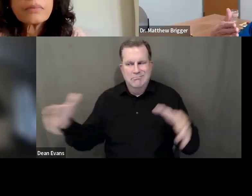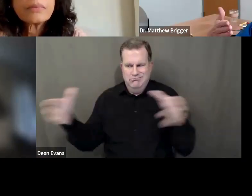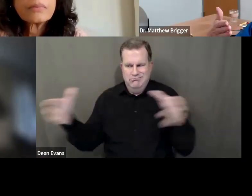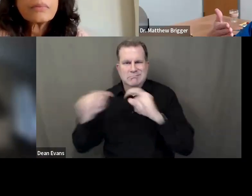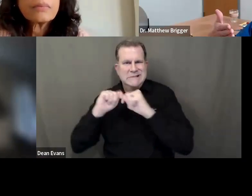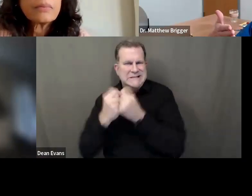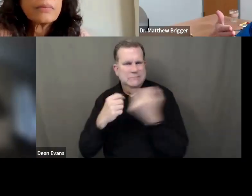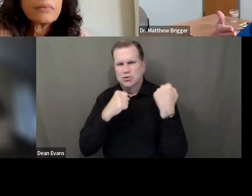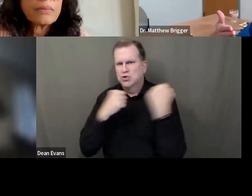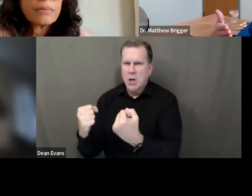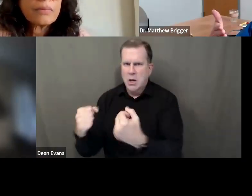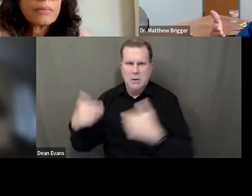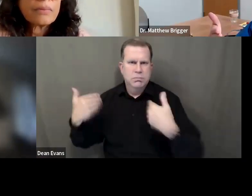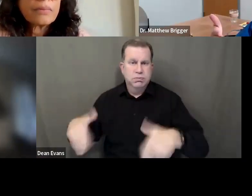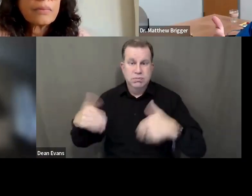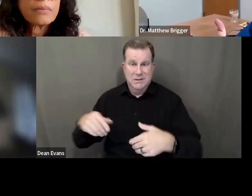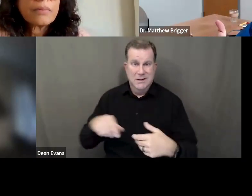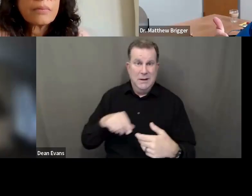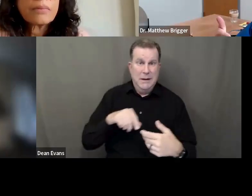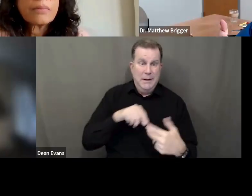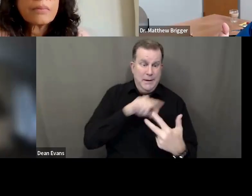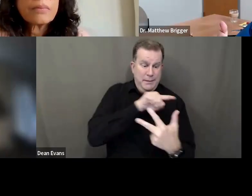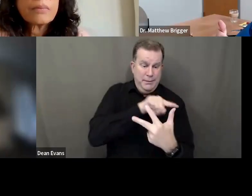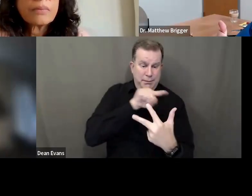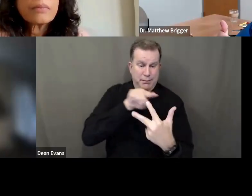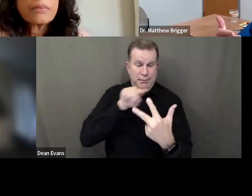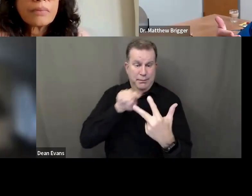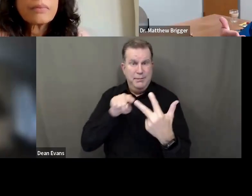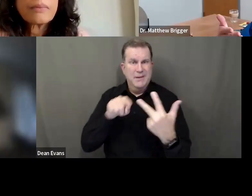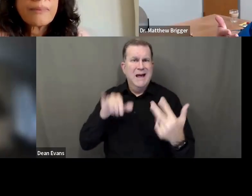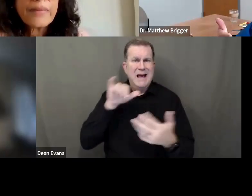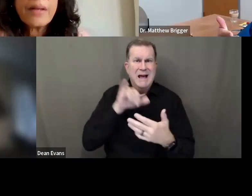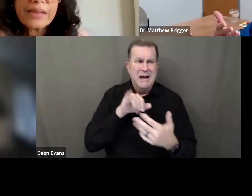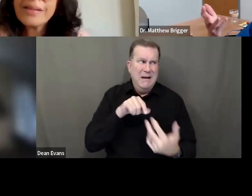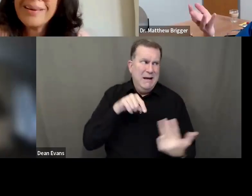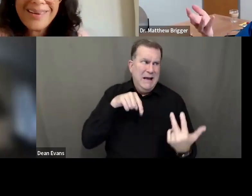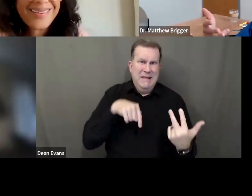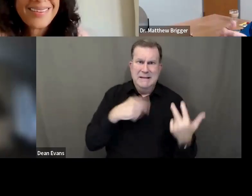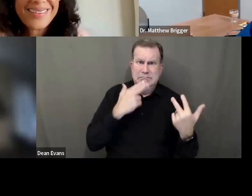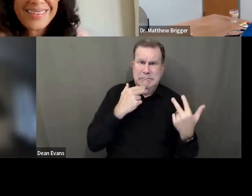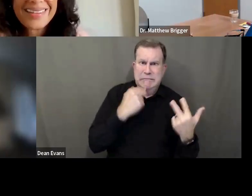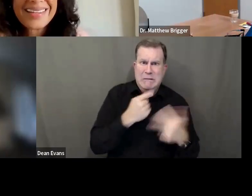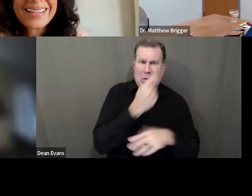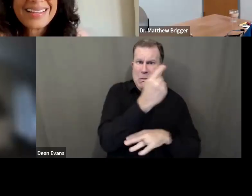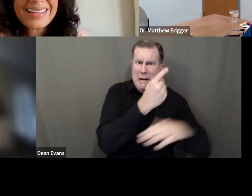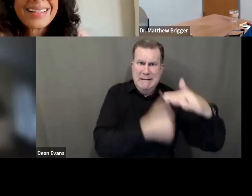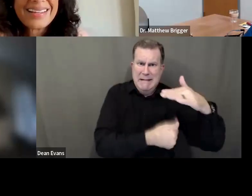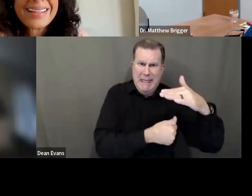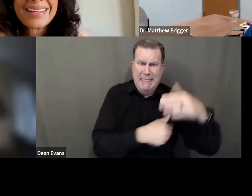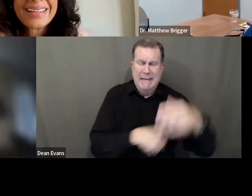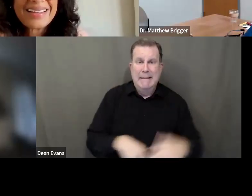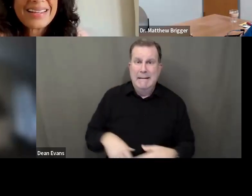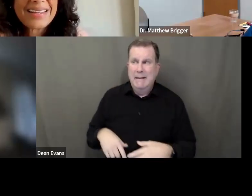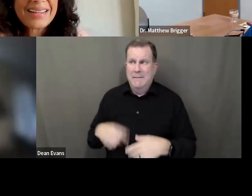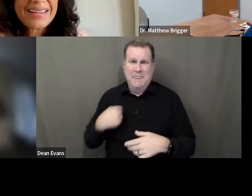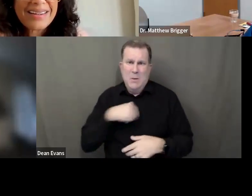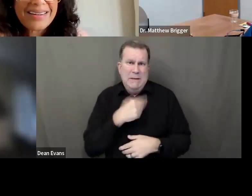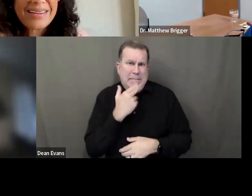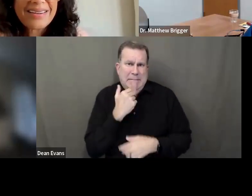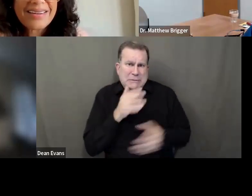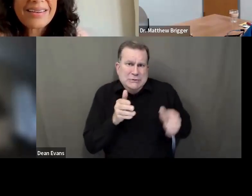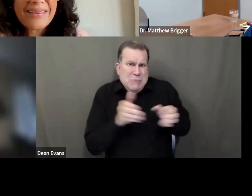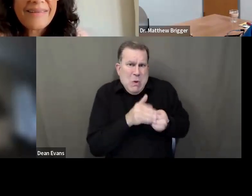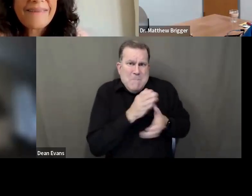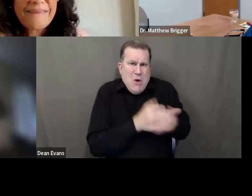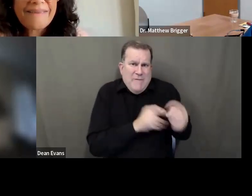you are seeing roughly what, like 1/10 of our team, 1/8 of our team here right now, the Yes. three of us represent a small portion of our